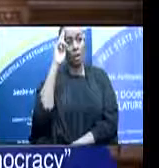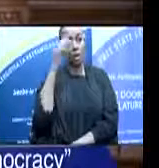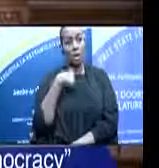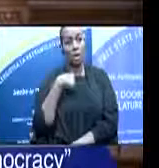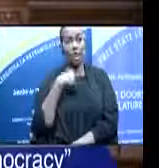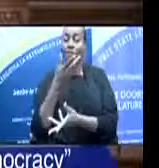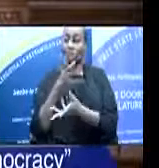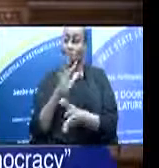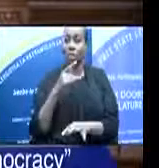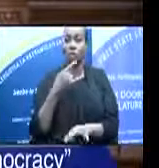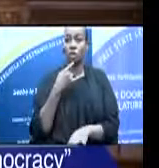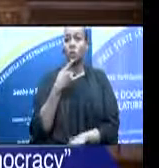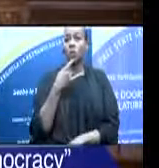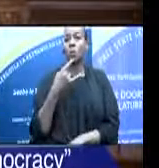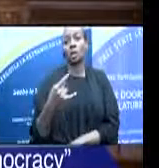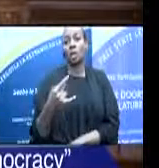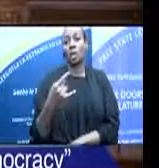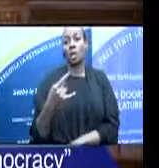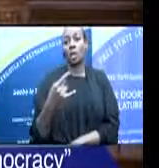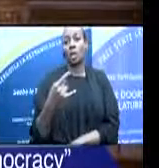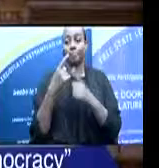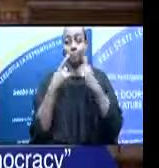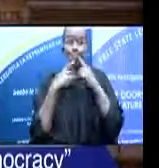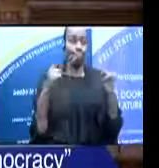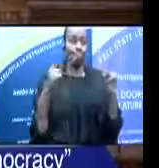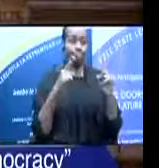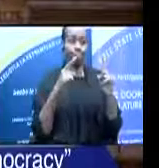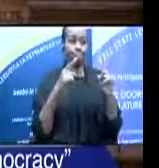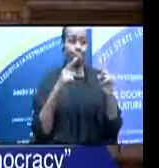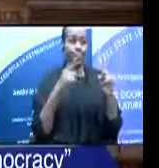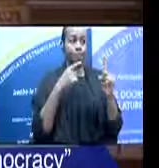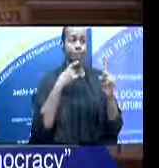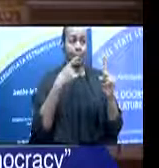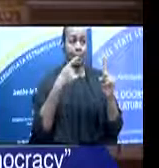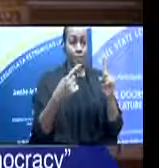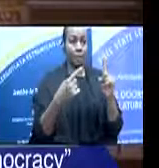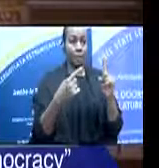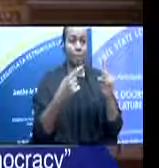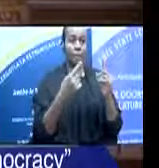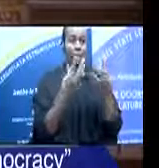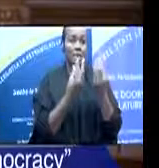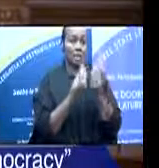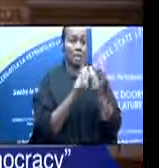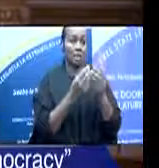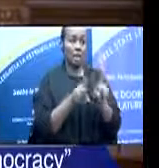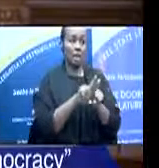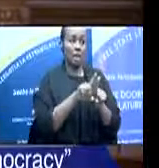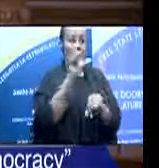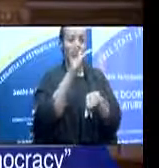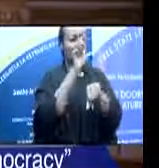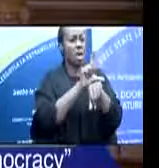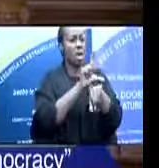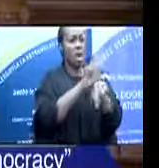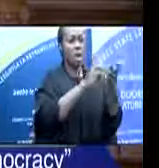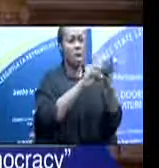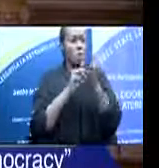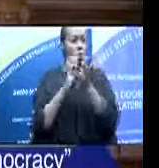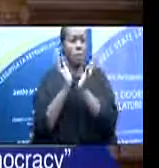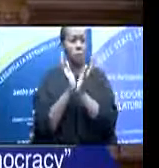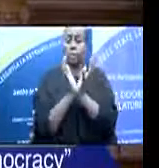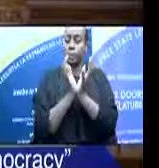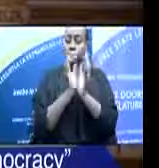made a reminder and a ruling on that such things should not be brought to the